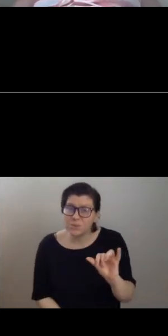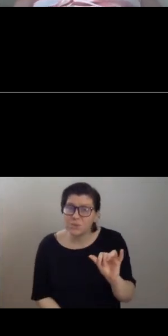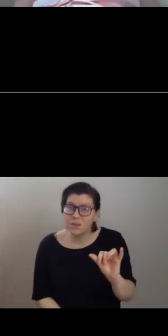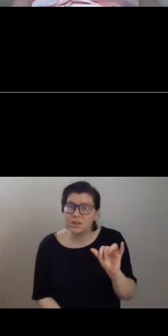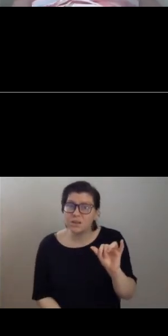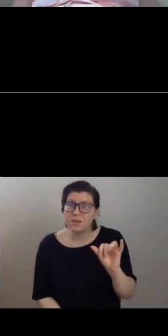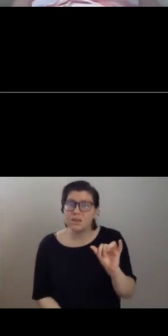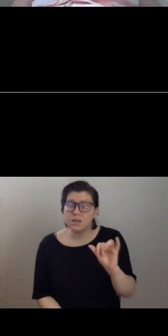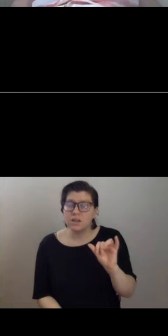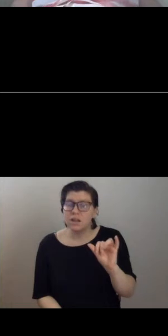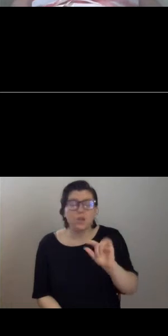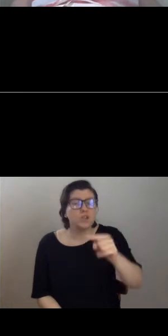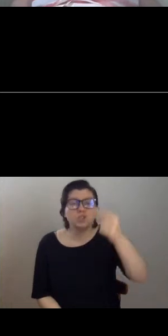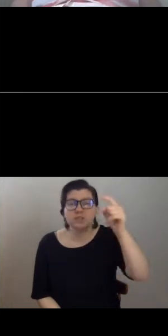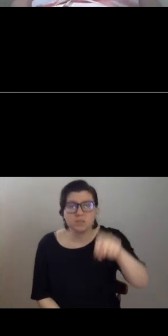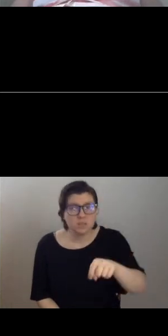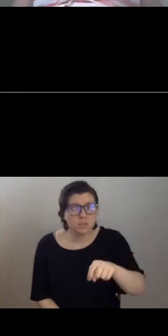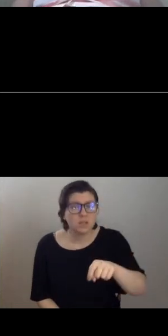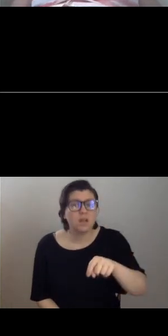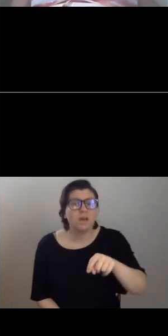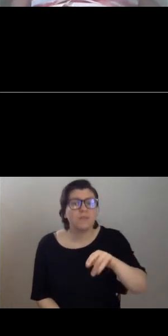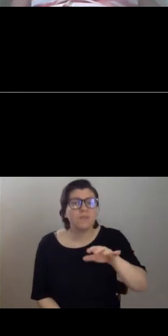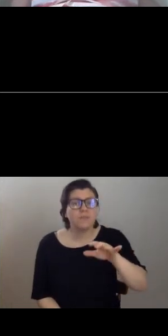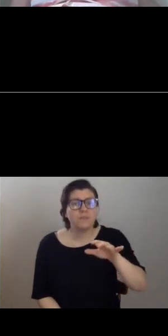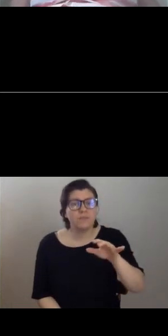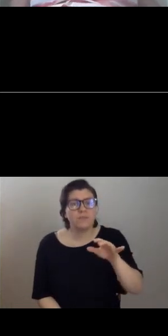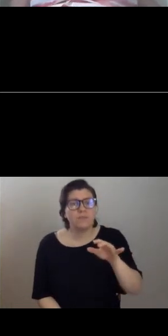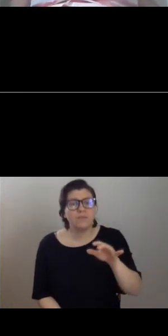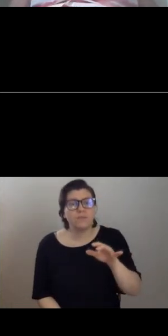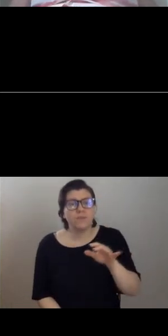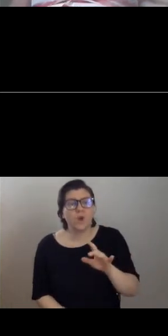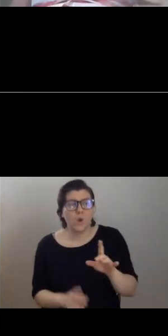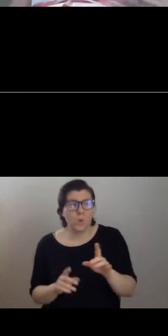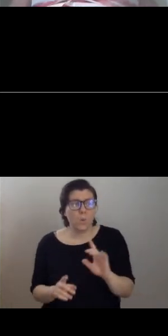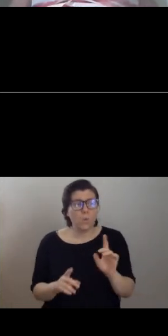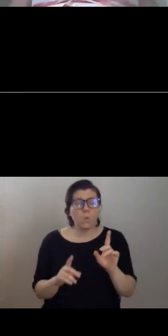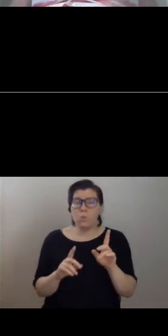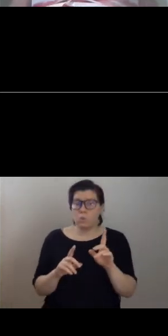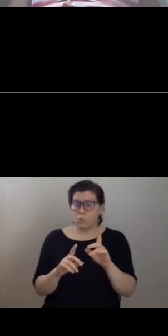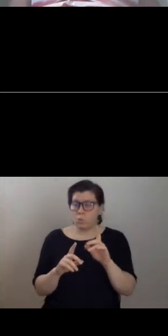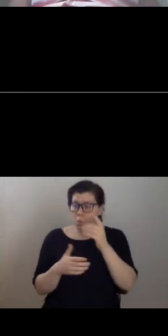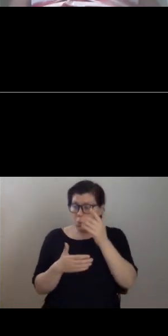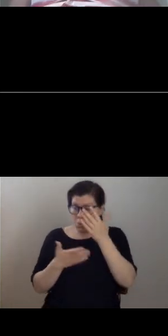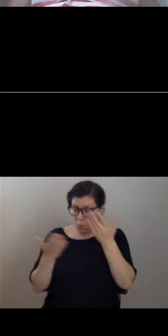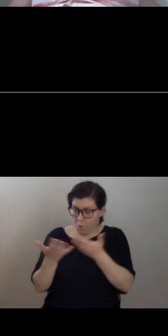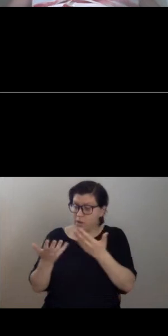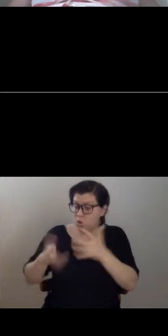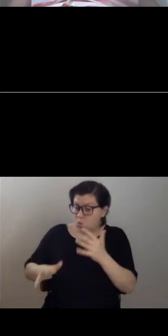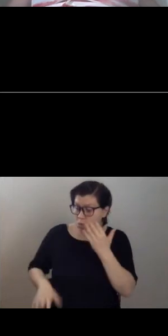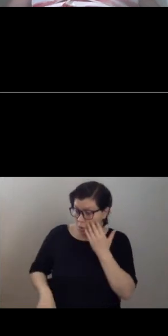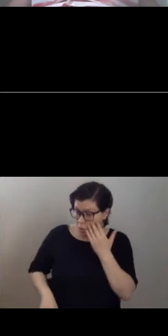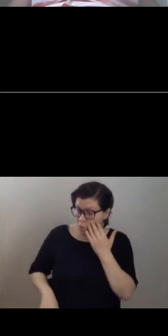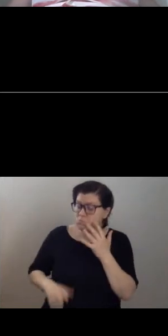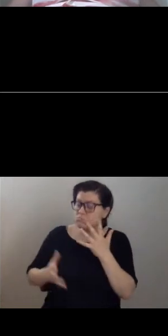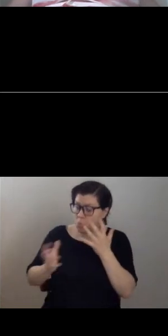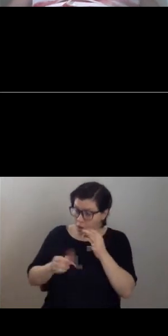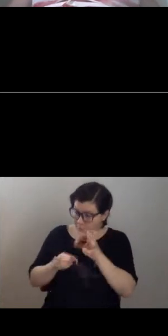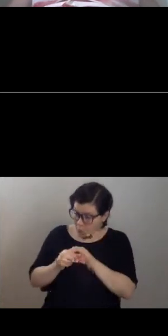as the ones you do know about and do want to vote for,